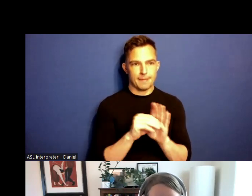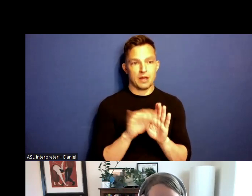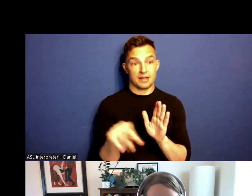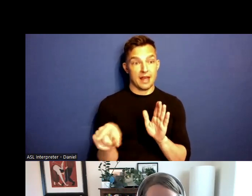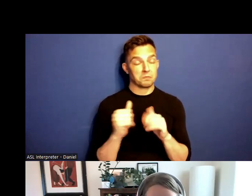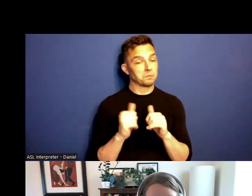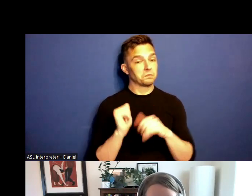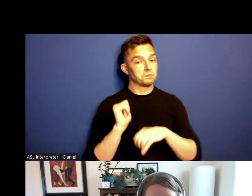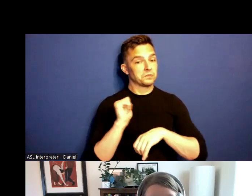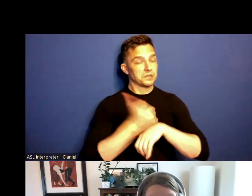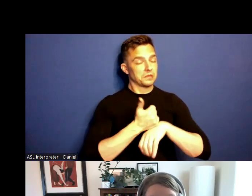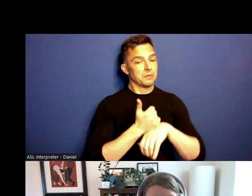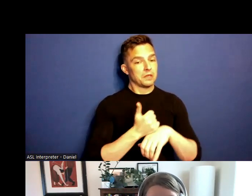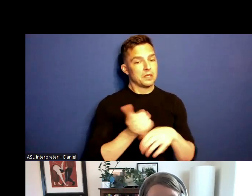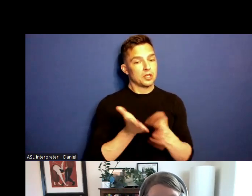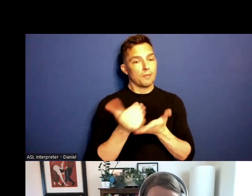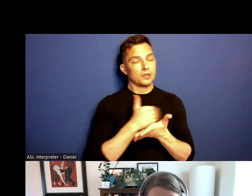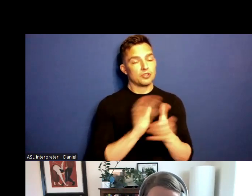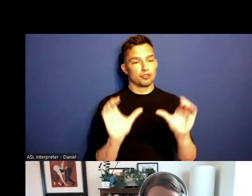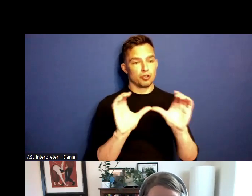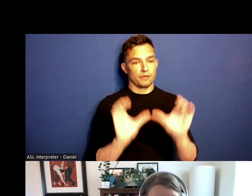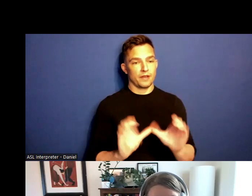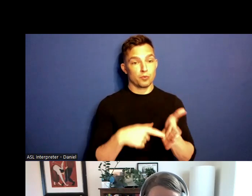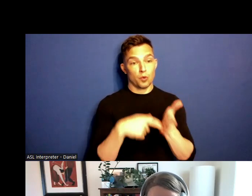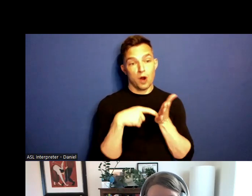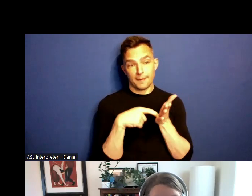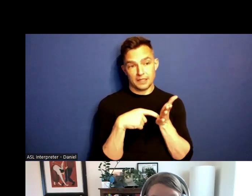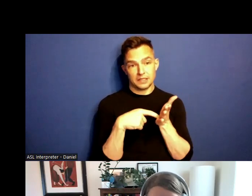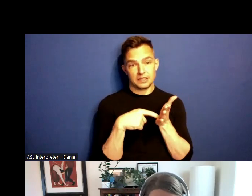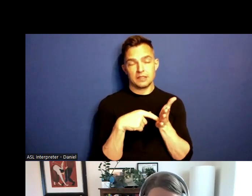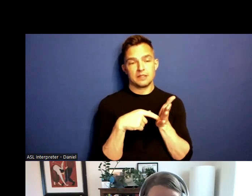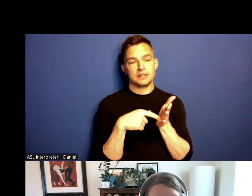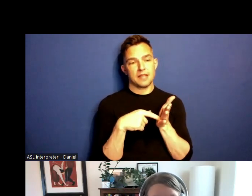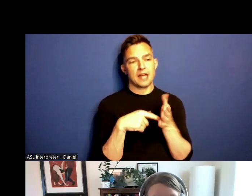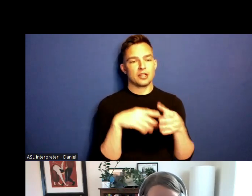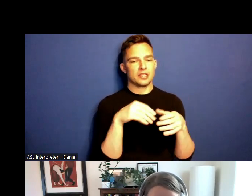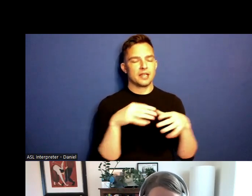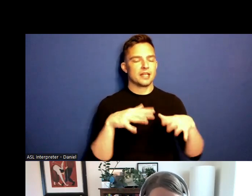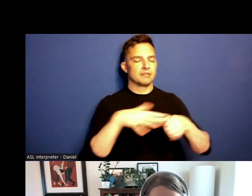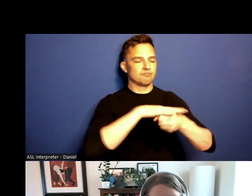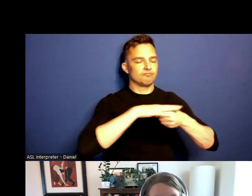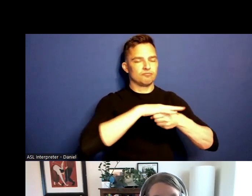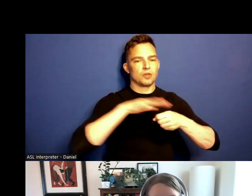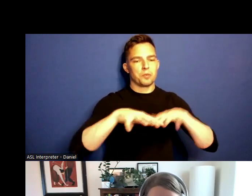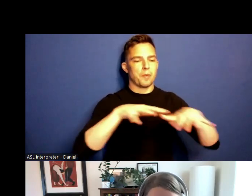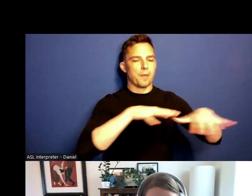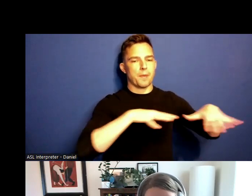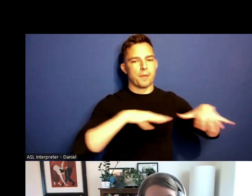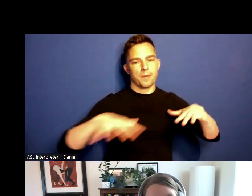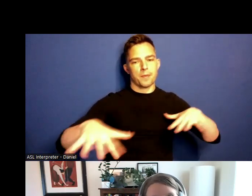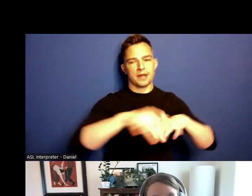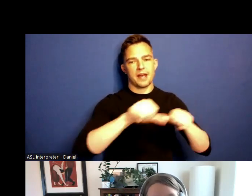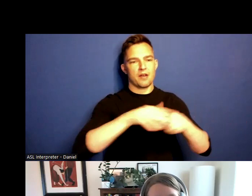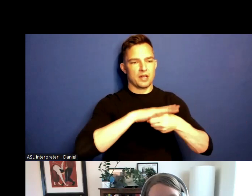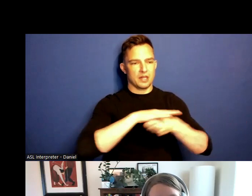establishes comprehensive certification requirements that span many domains of clinical operations. Taken